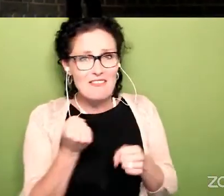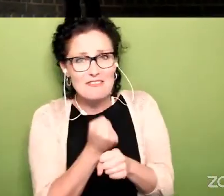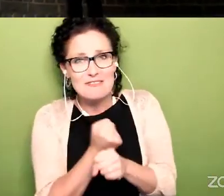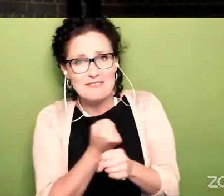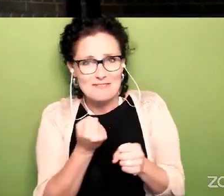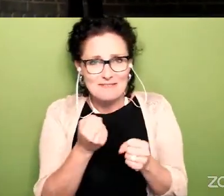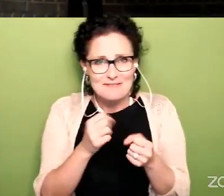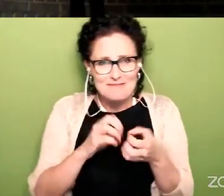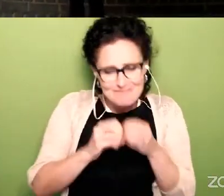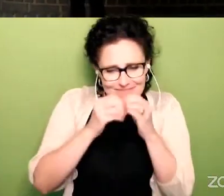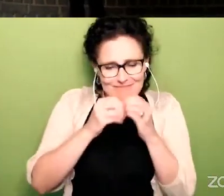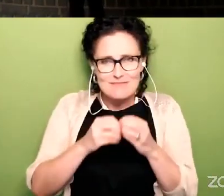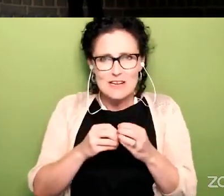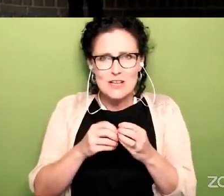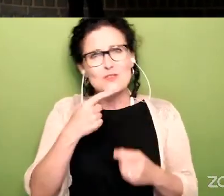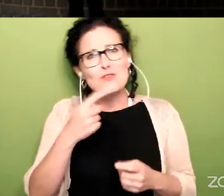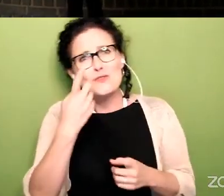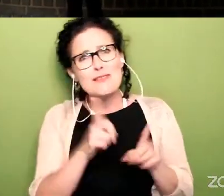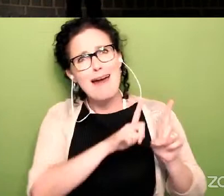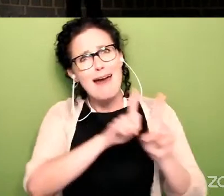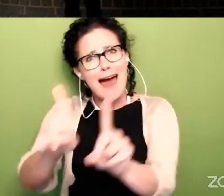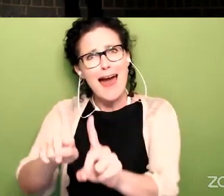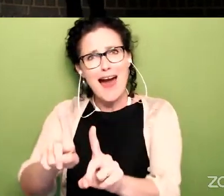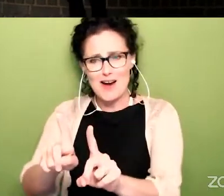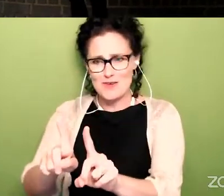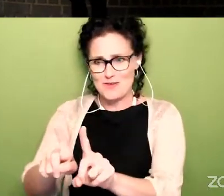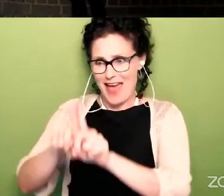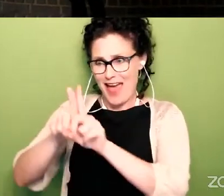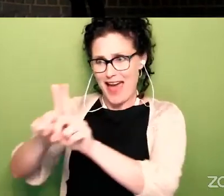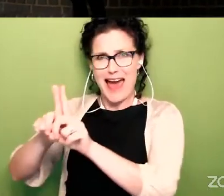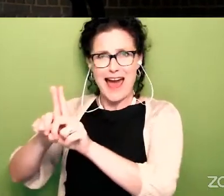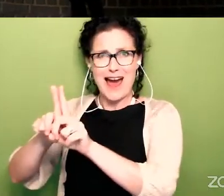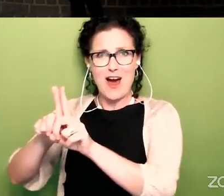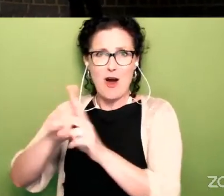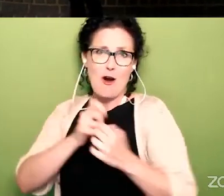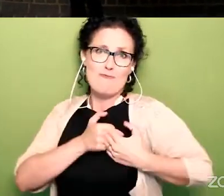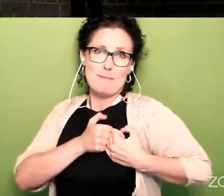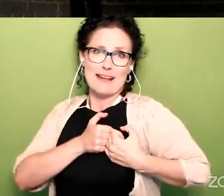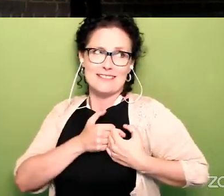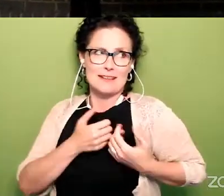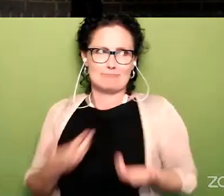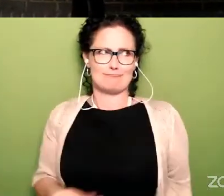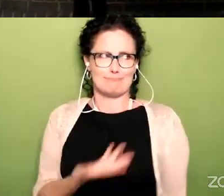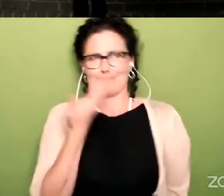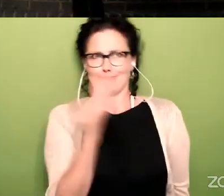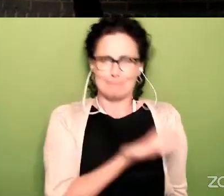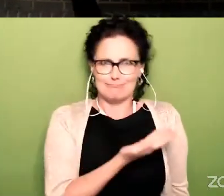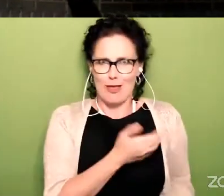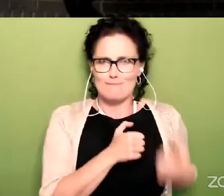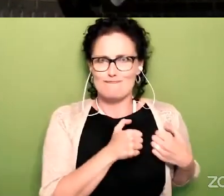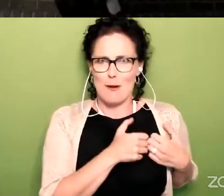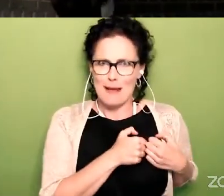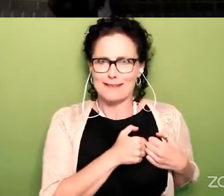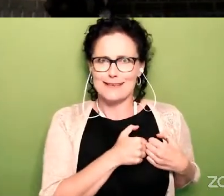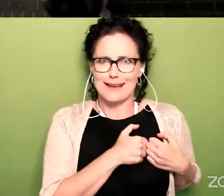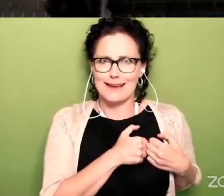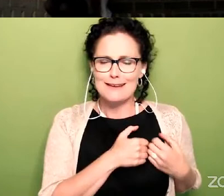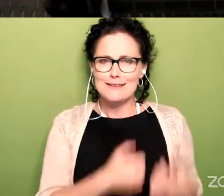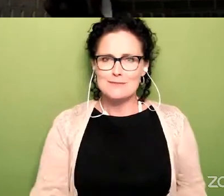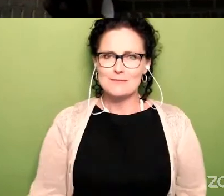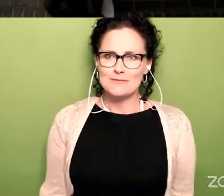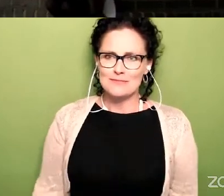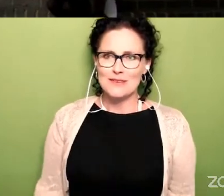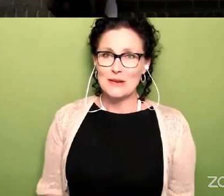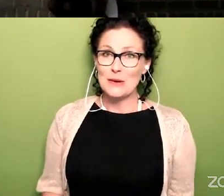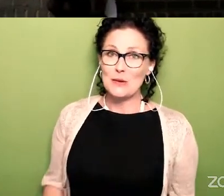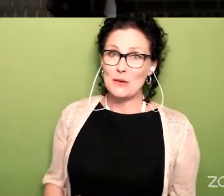Well, Well, what? Music is sounding very nice to me. What do you call this? Two-tone. The best music